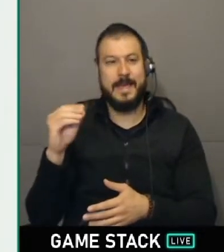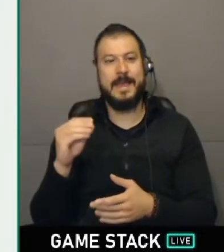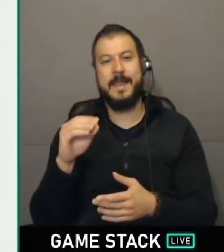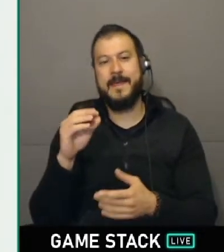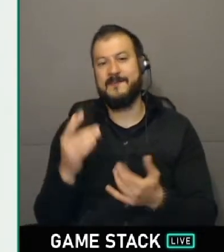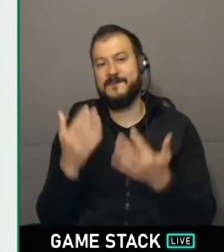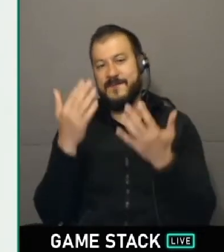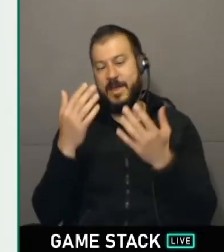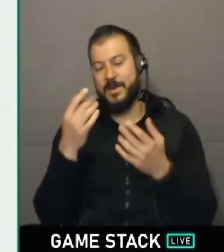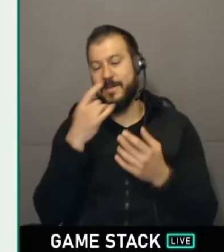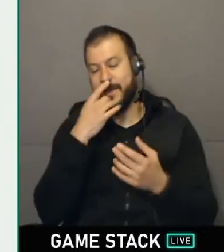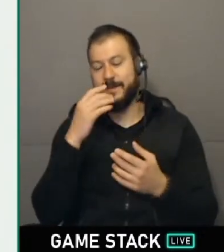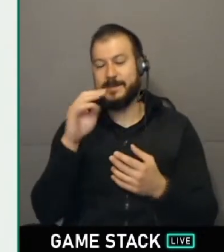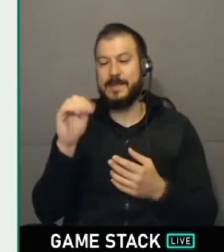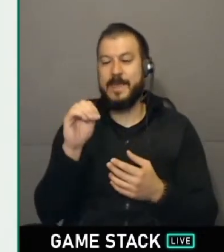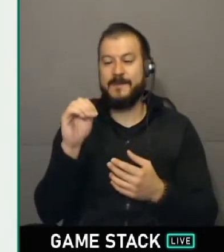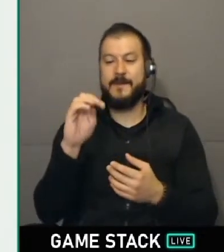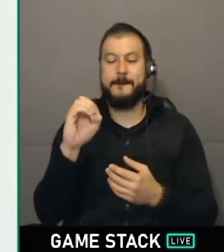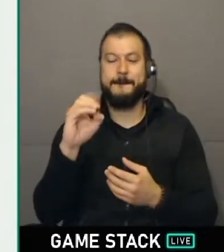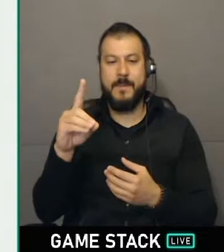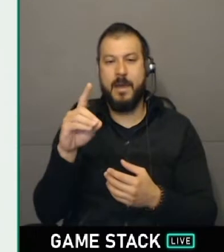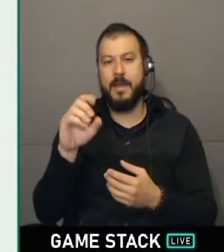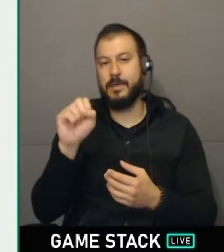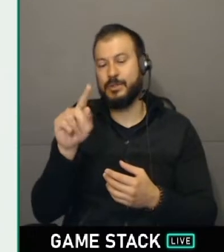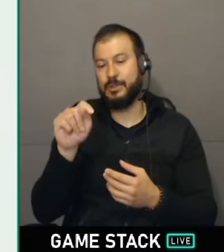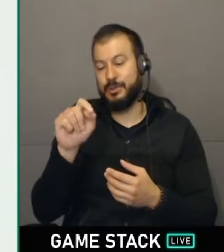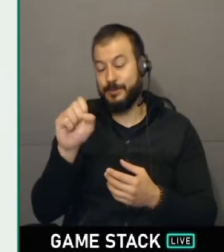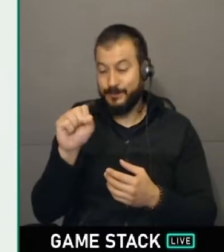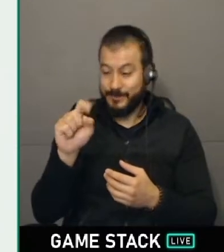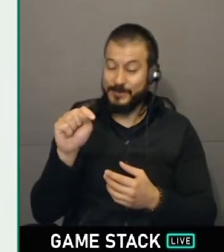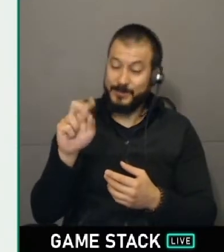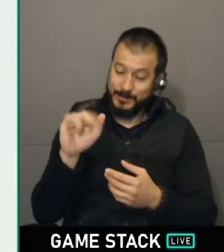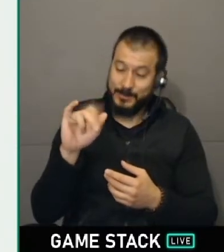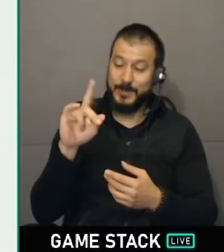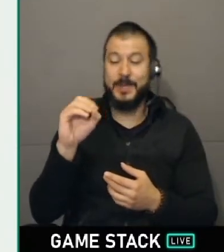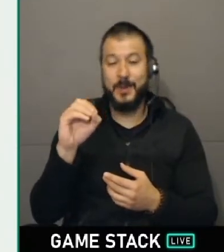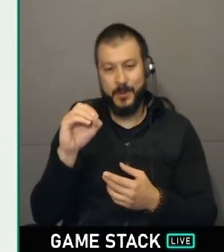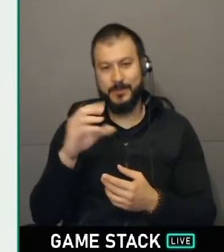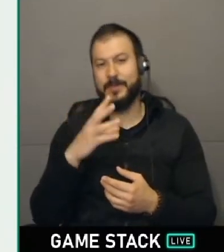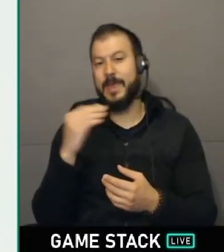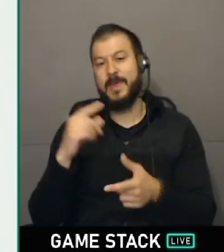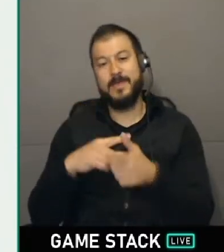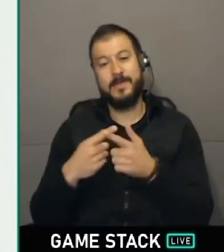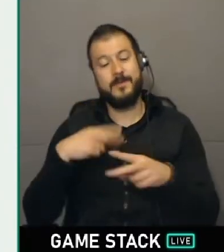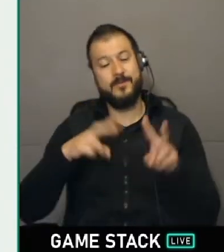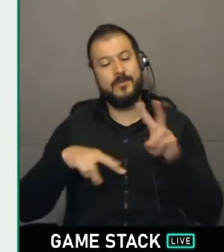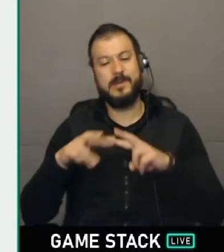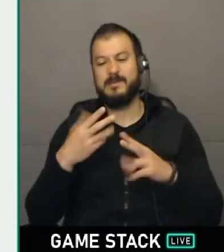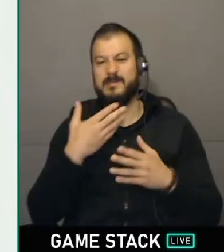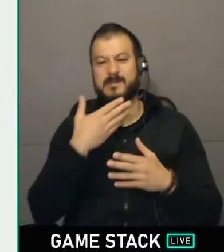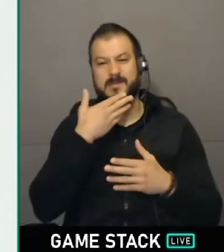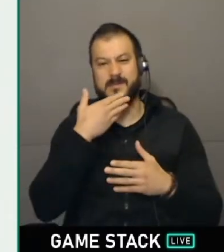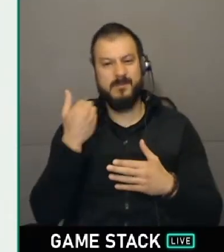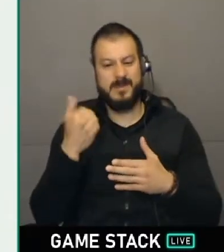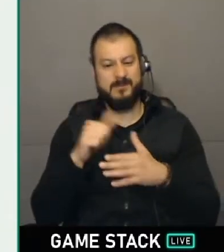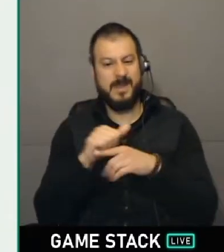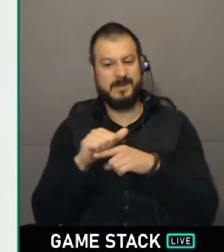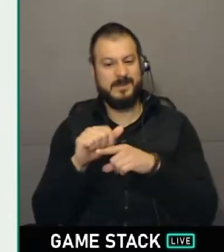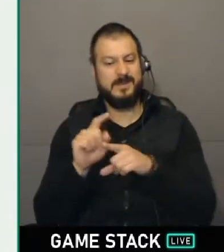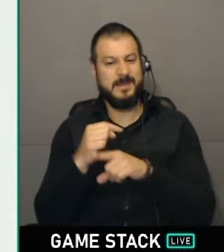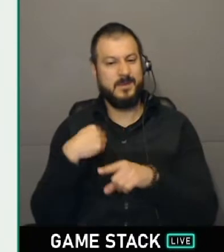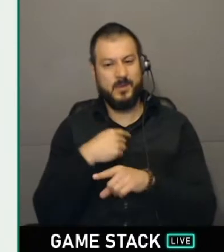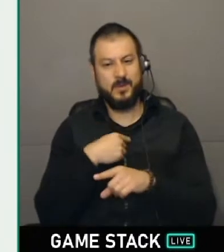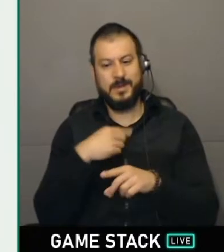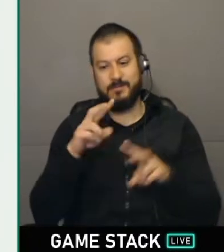Studio. And then we're going to take a look at some best practices for you as you look at